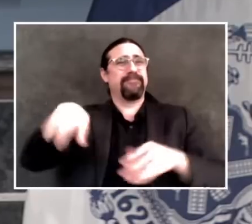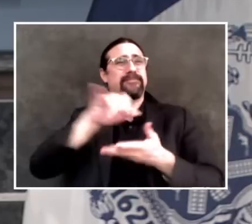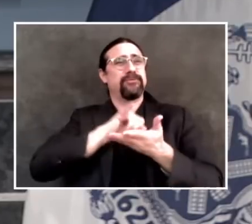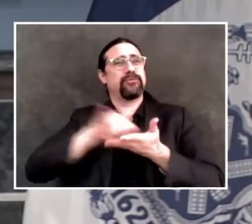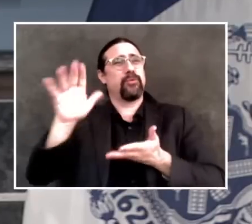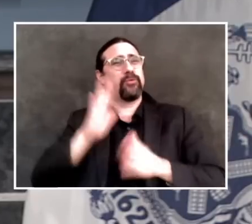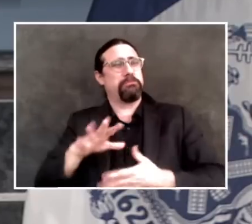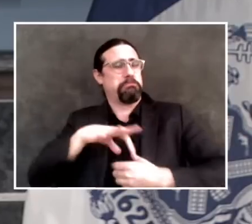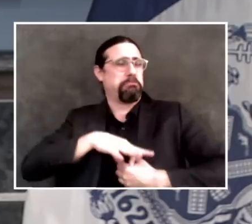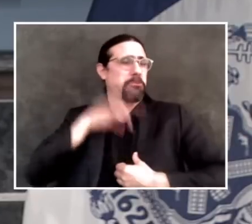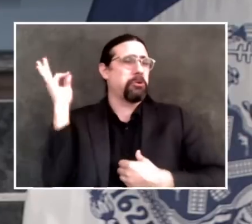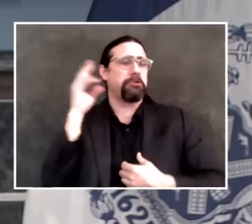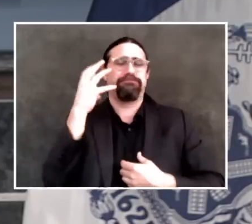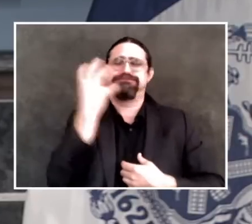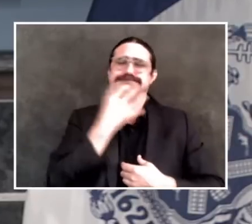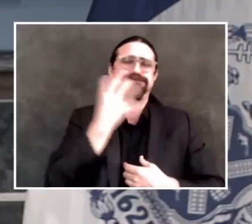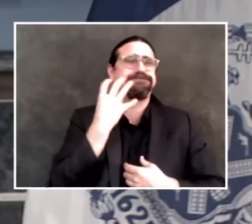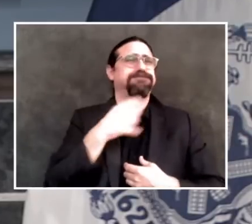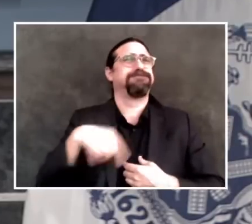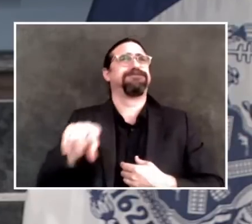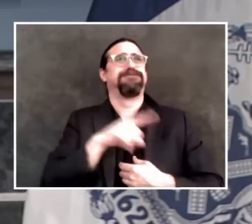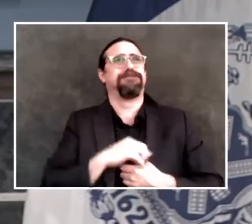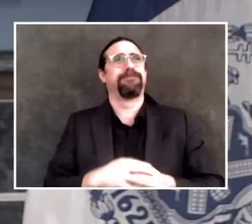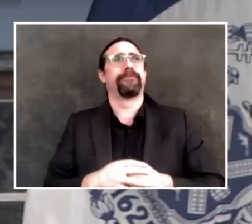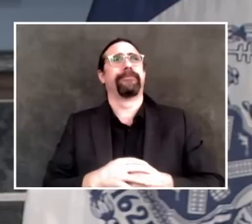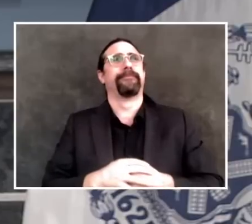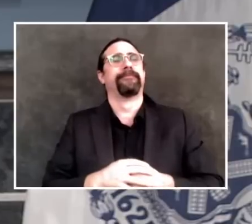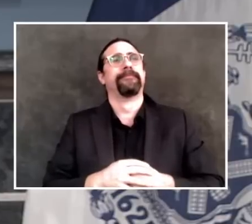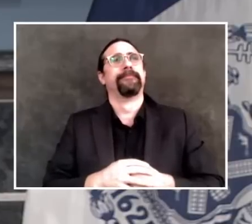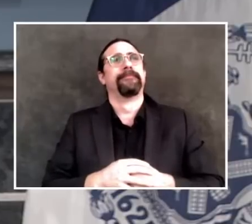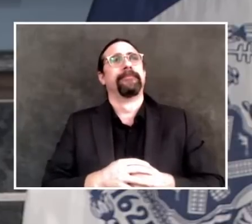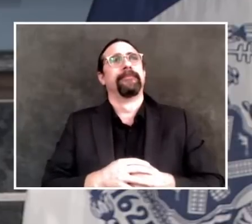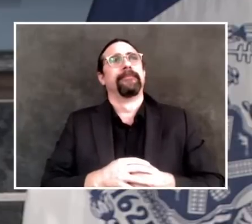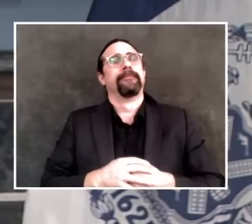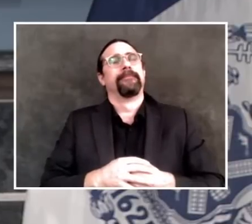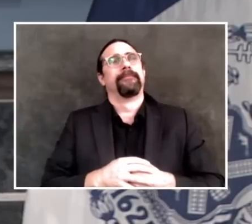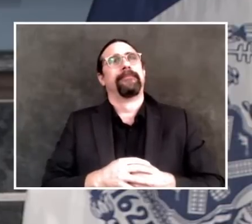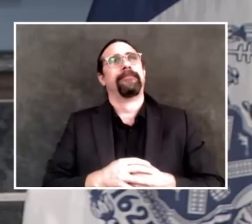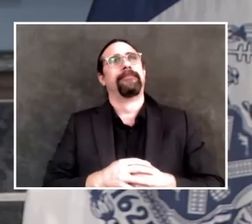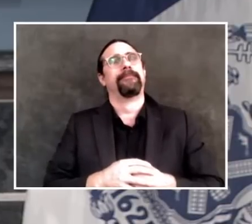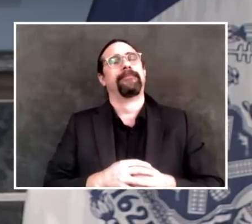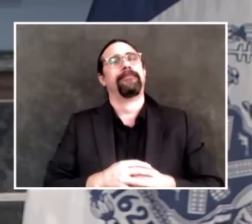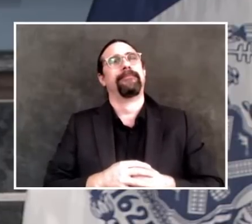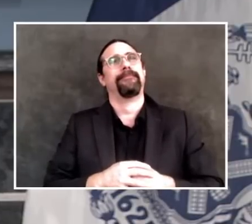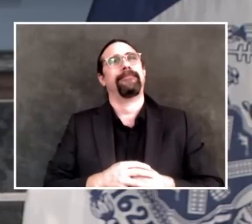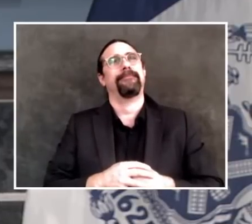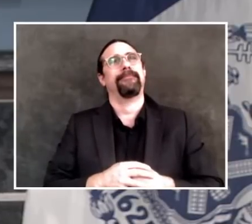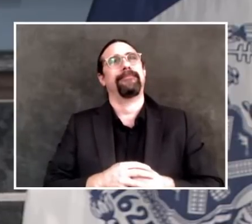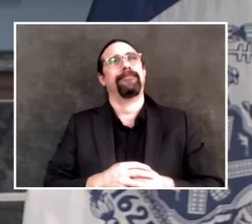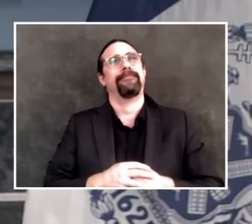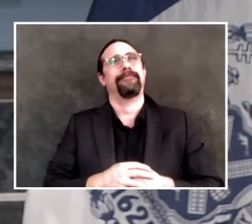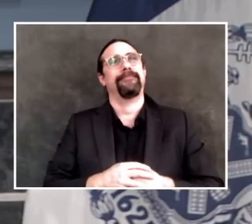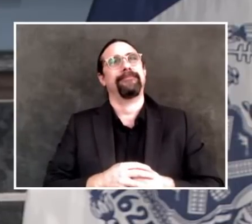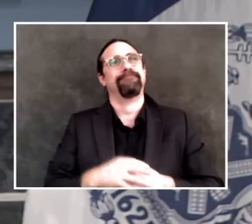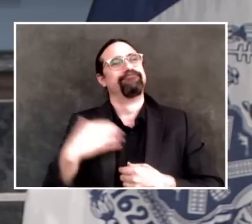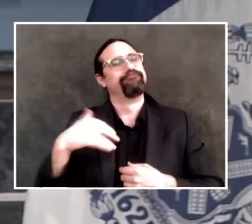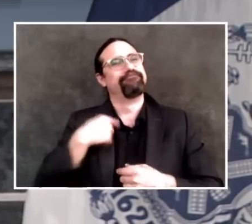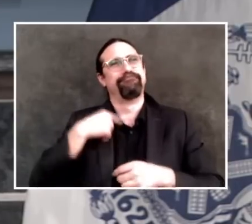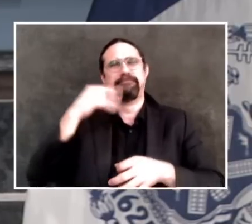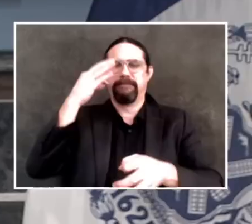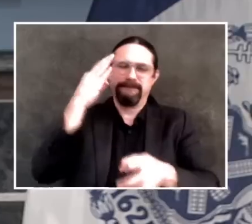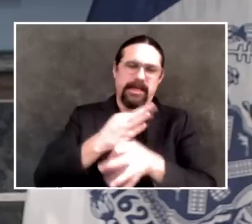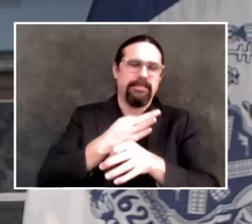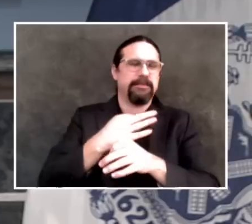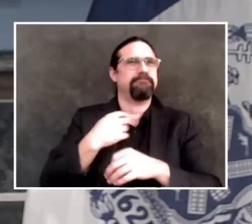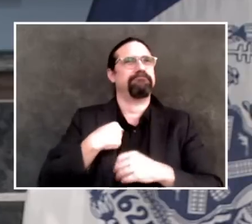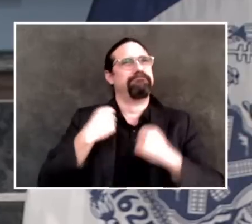city that we can overcome this by helping each other to be the best we can be in fighting this disease.